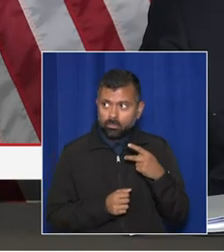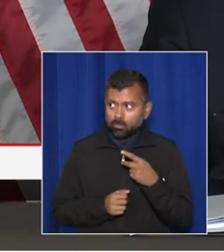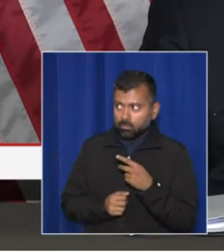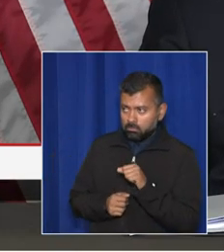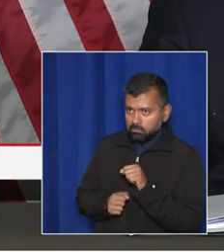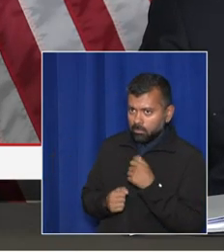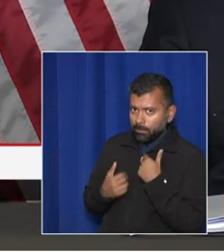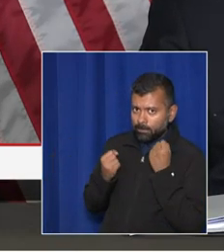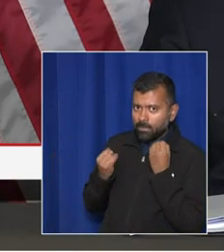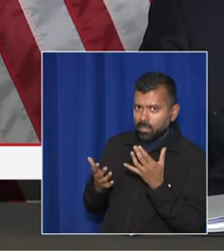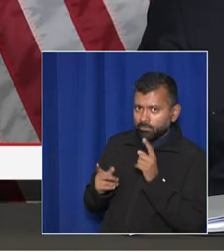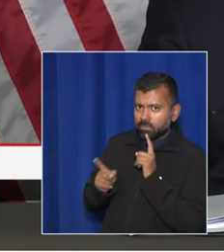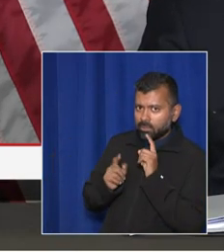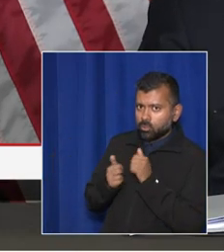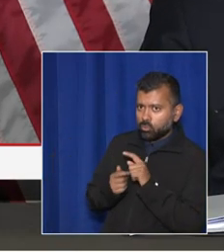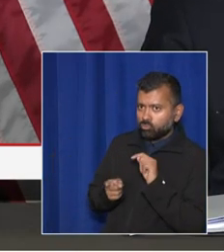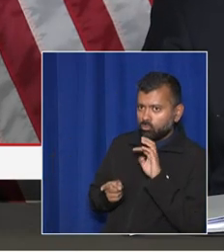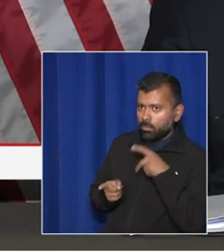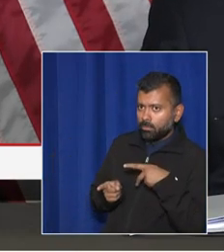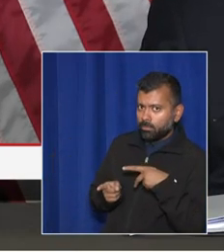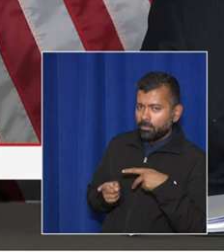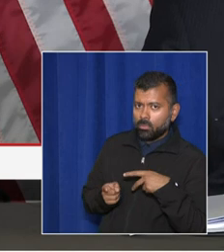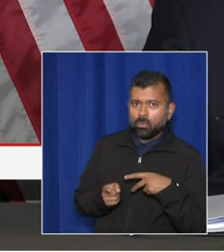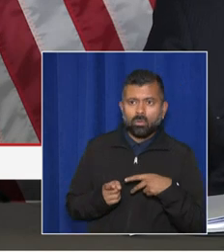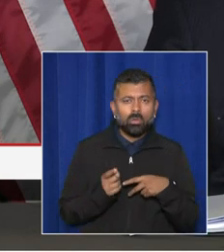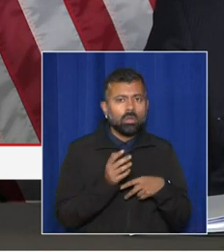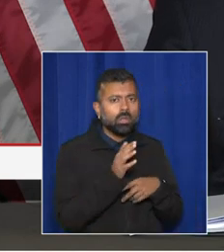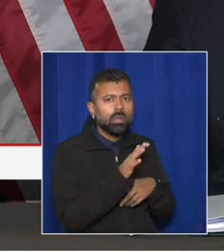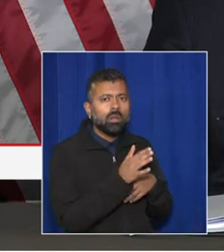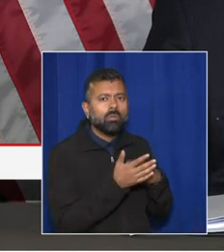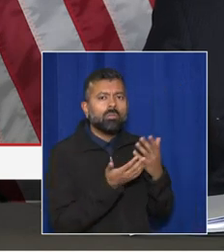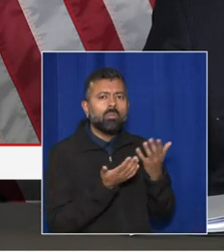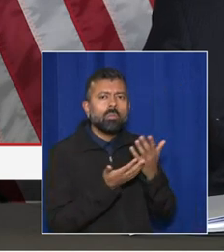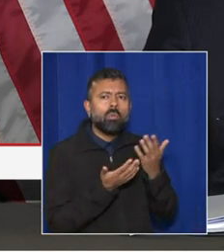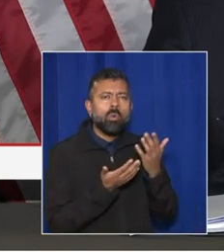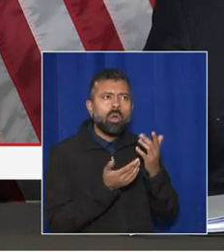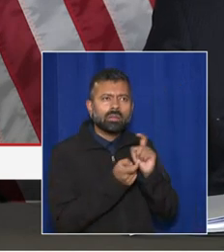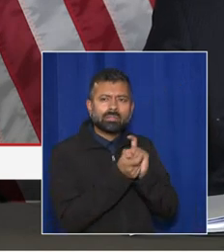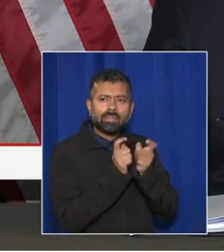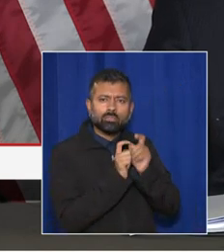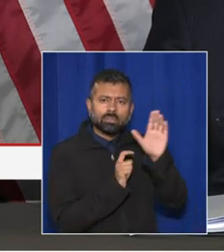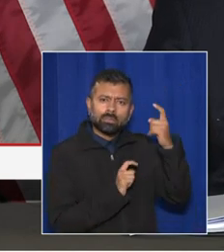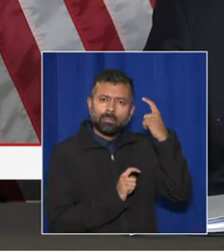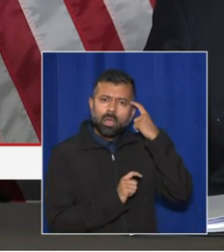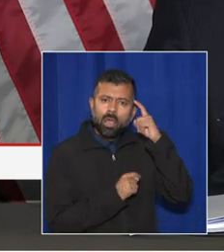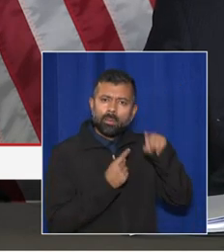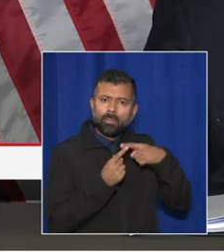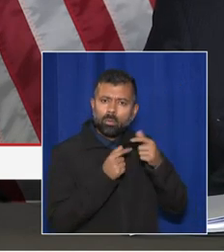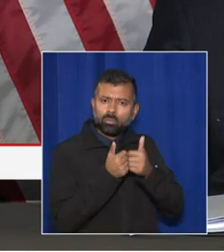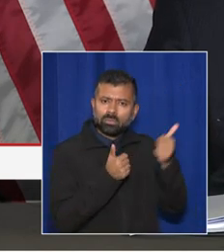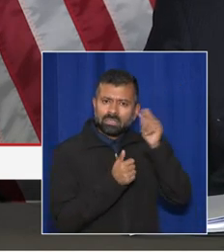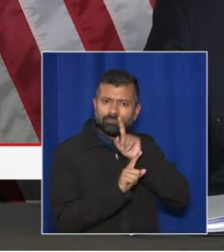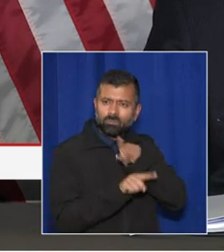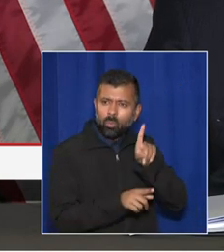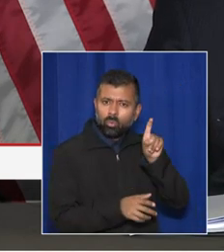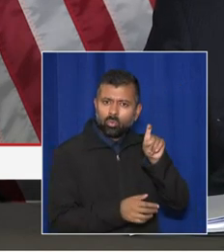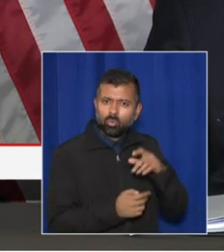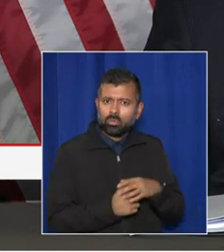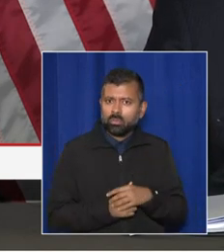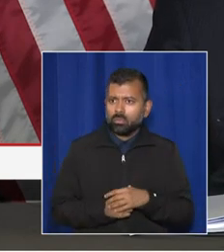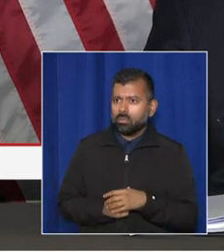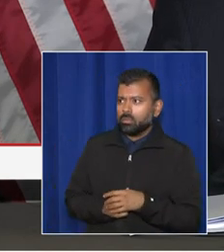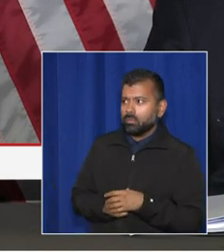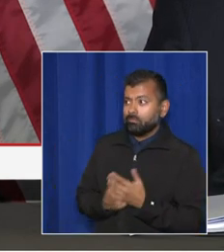that decision? It wasn't a good idea. Any elaboration on that? Why it wasn't a good idea?